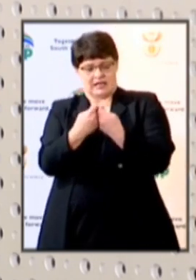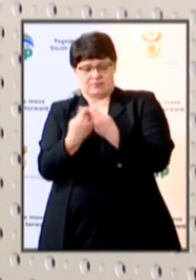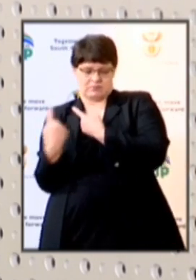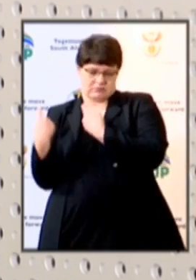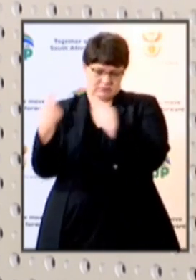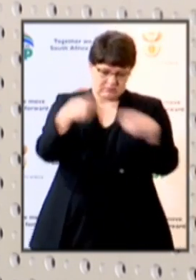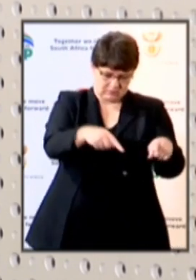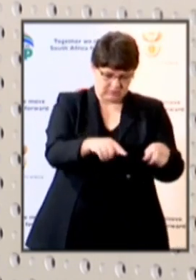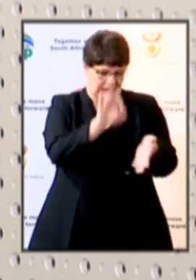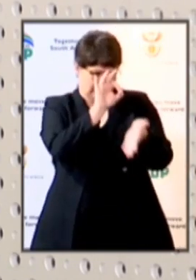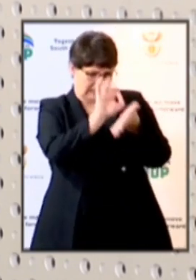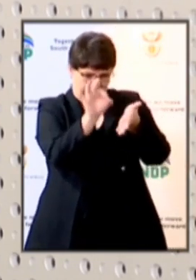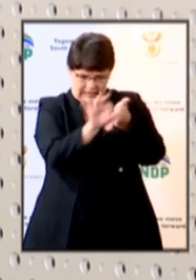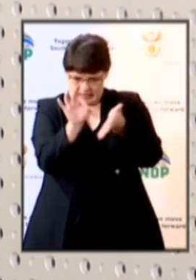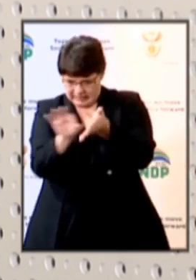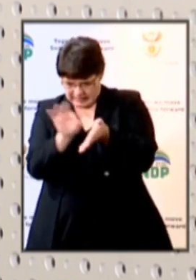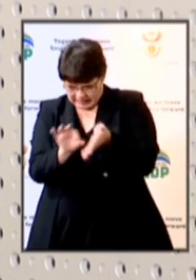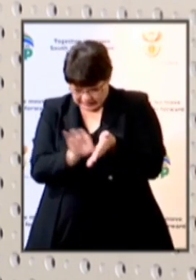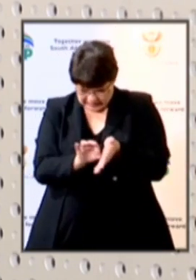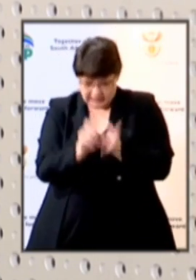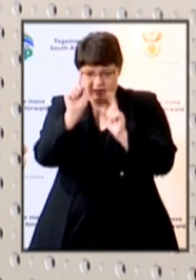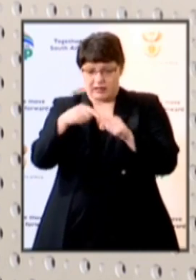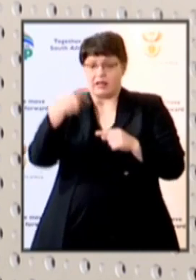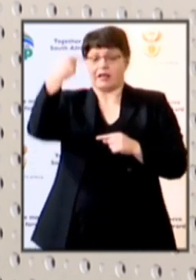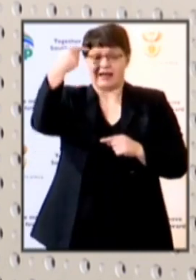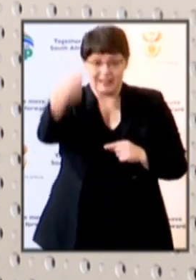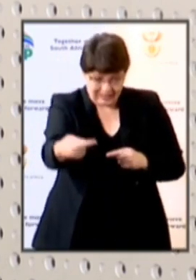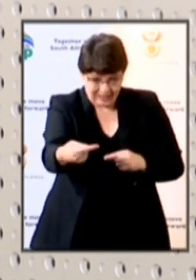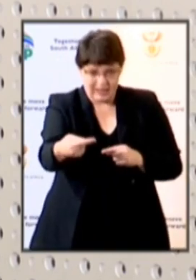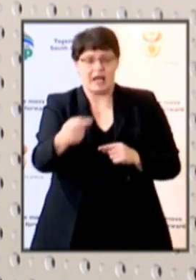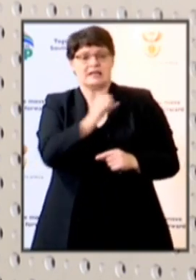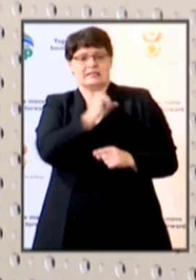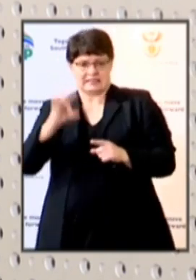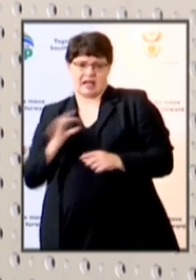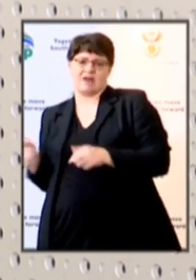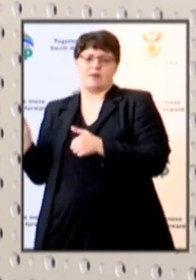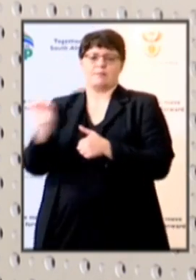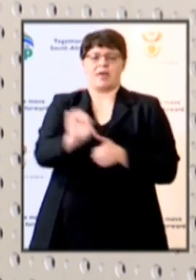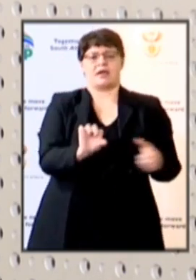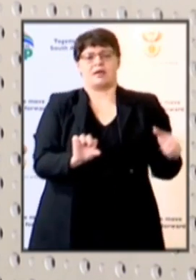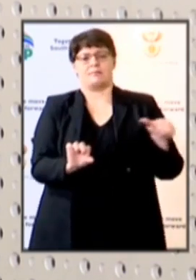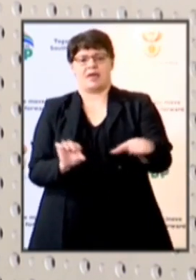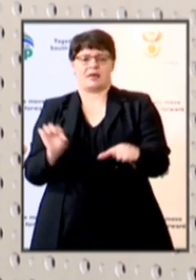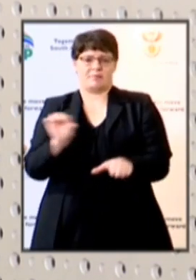for all this. And it's critical because